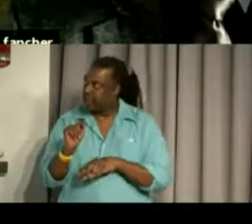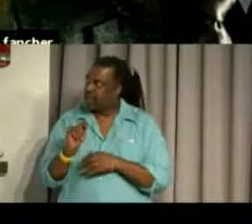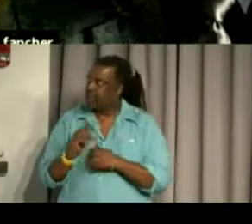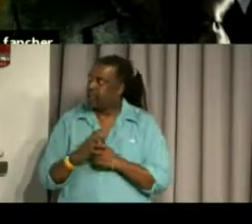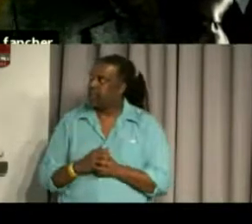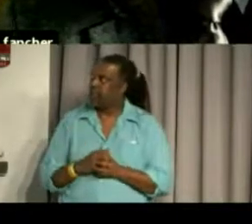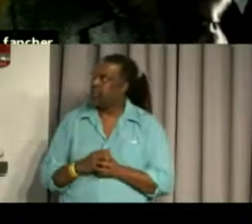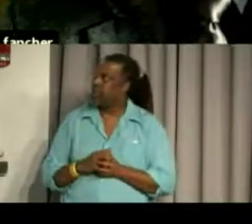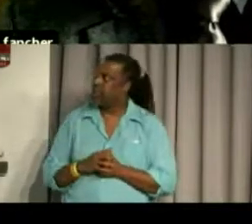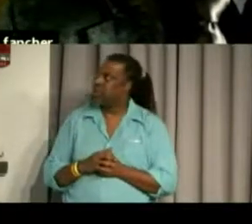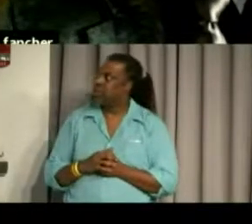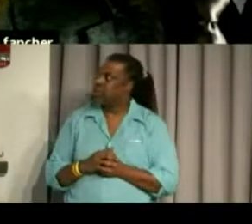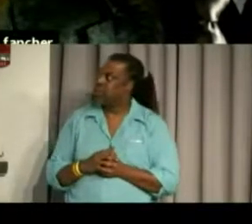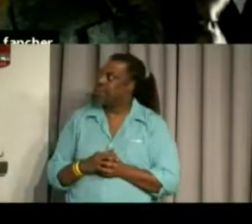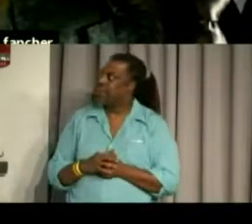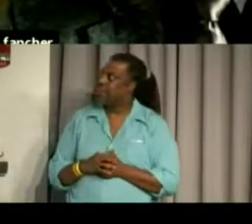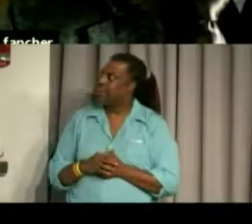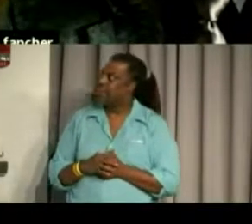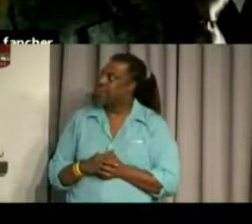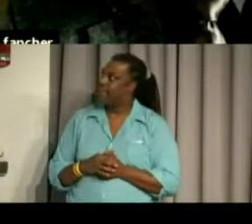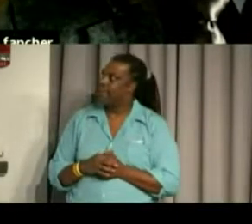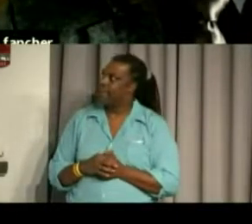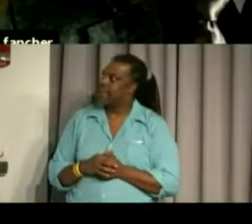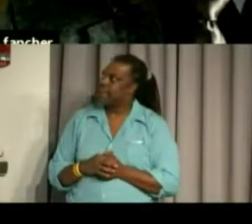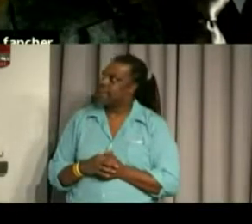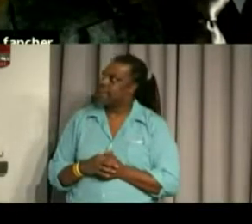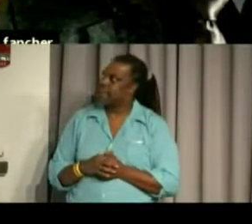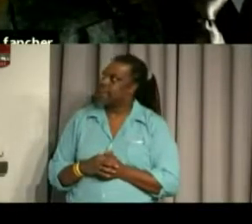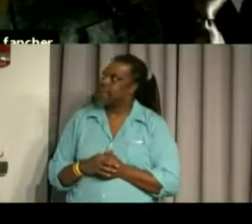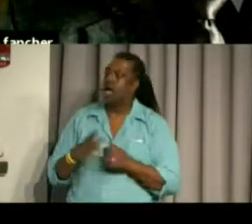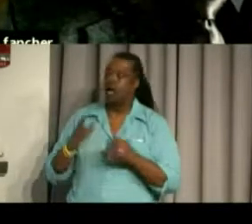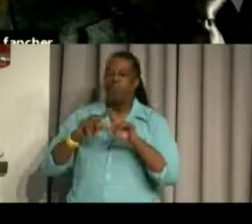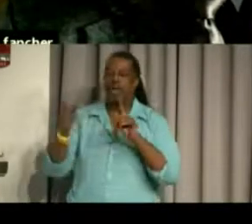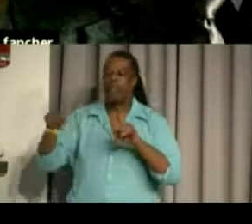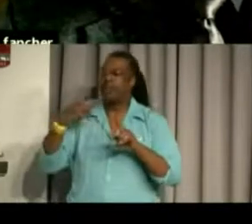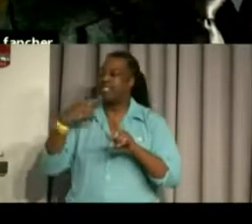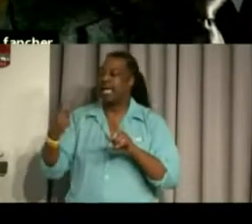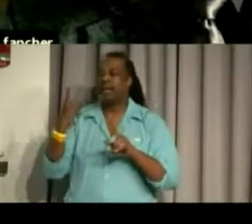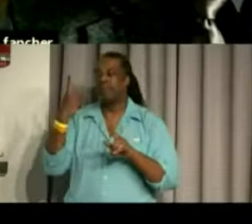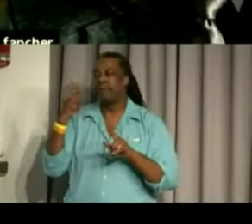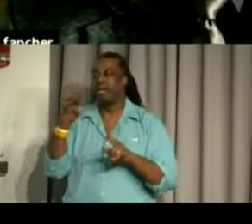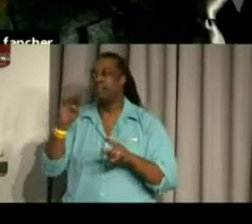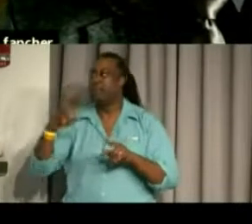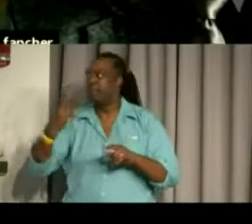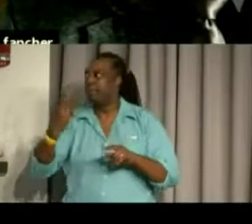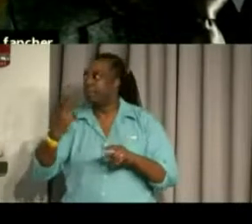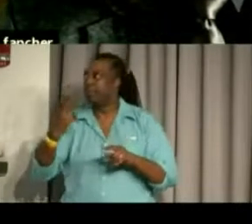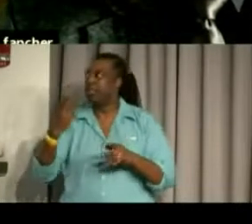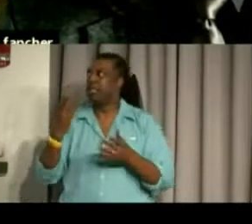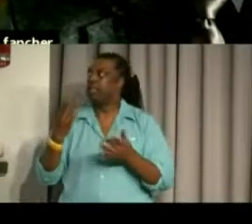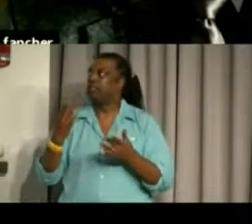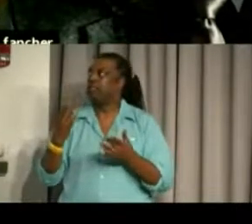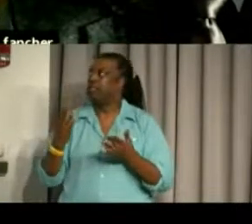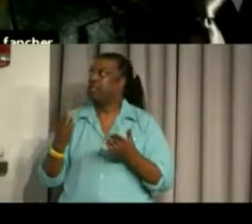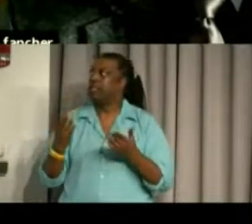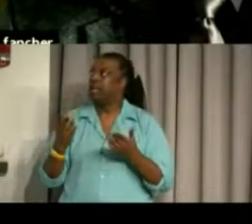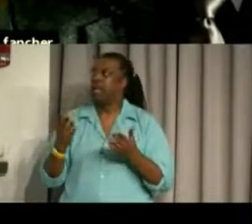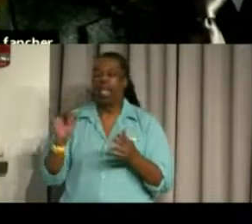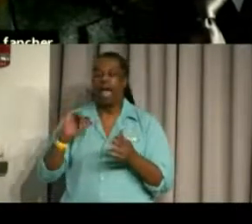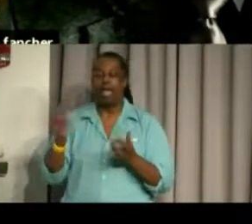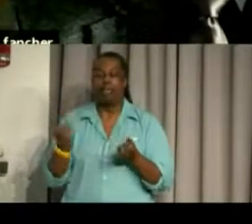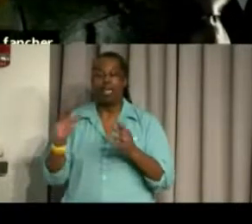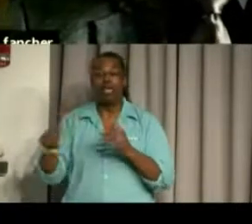remember like some of the narratives was like, well, these communities, because Michigan, like many other communities across